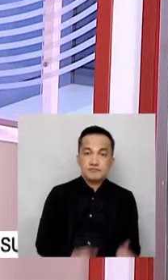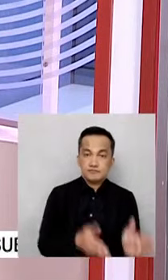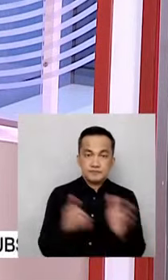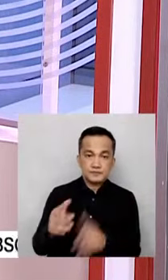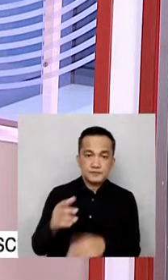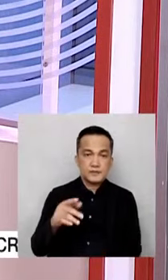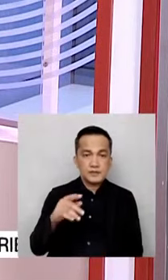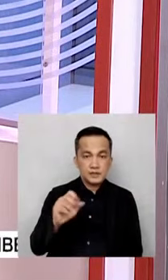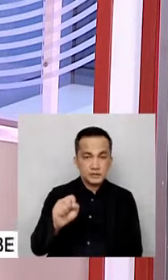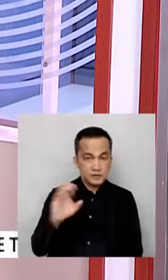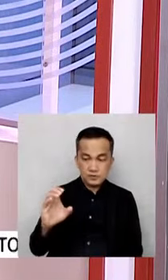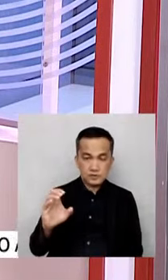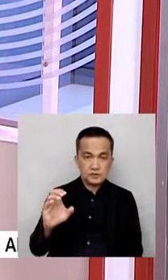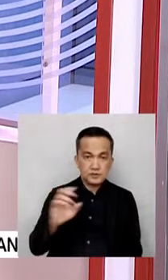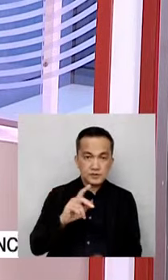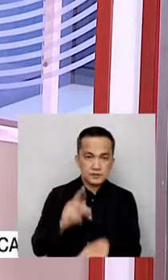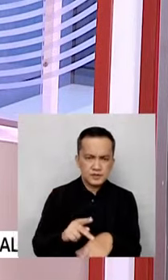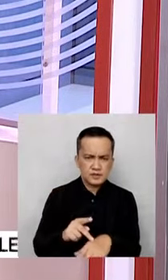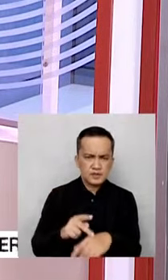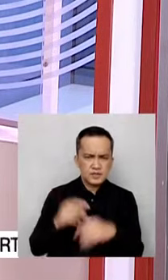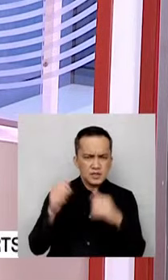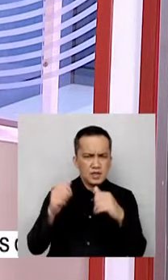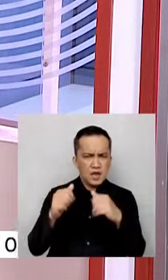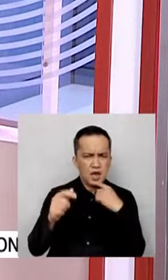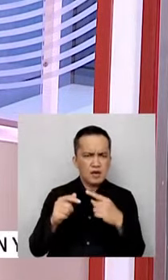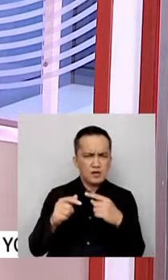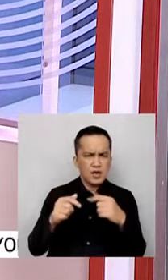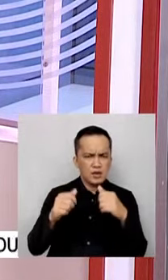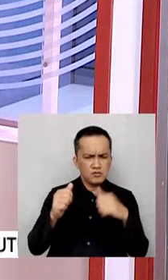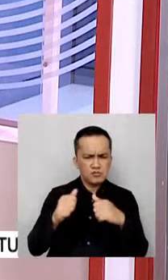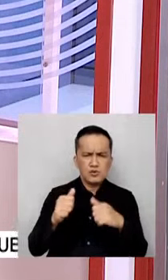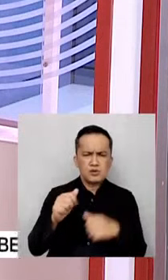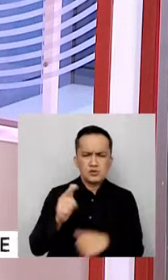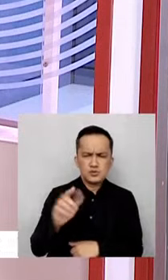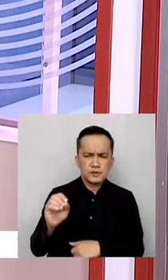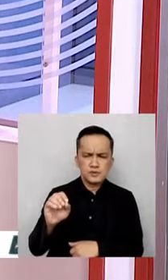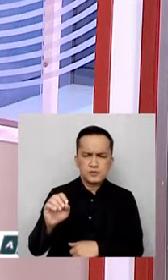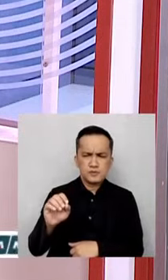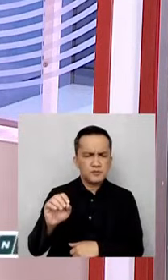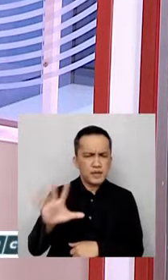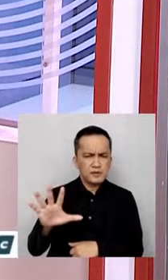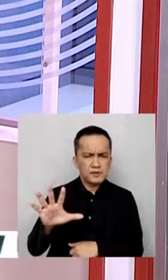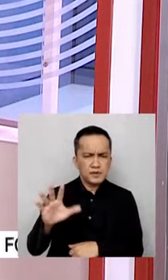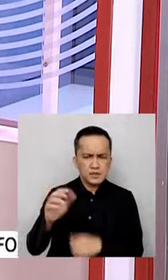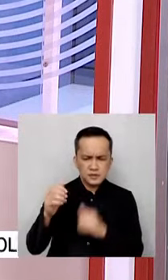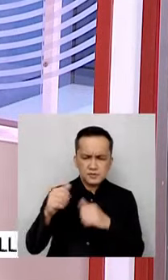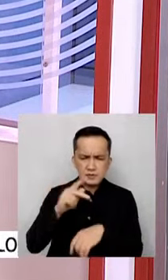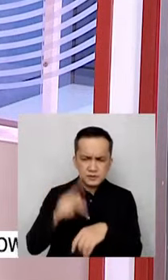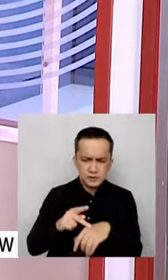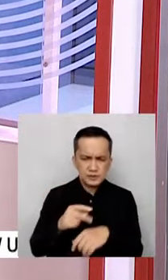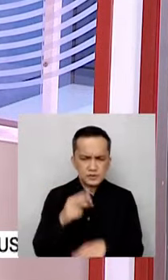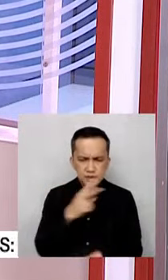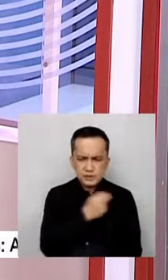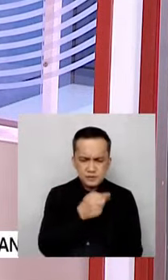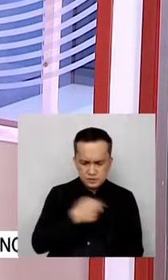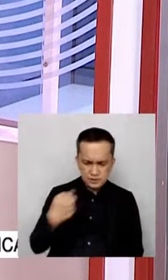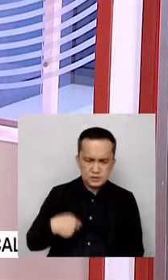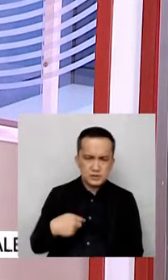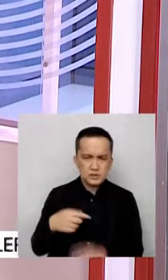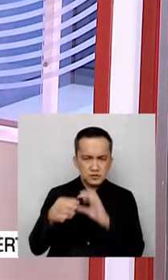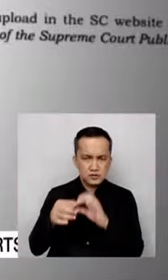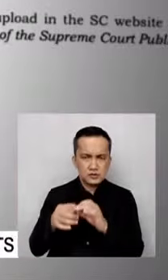strikes down a 2005 agreement of the Philippines, China, and Vietnam for a joint marine seismic undertaking in the South China